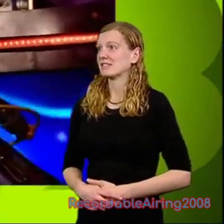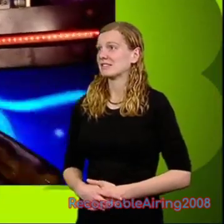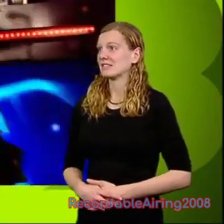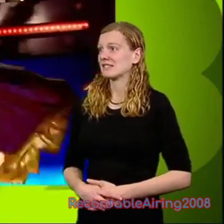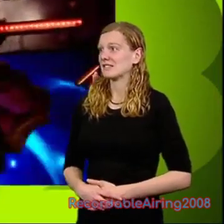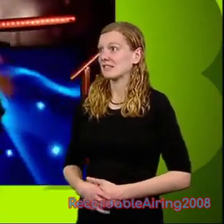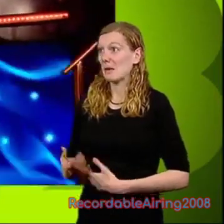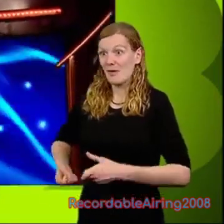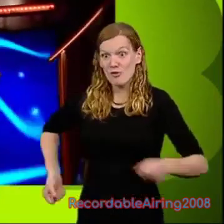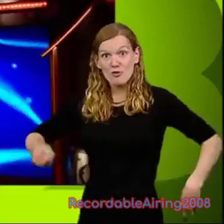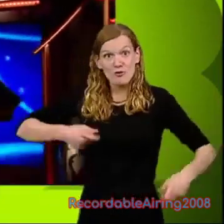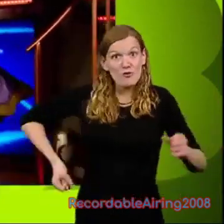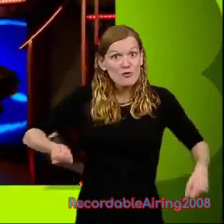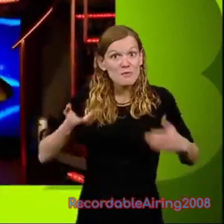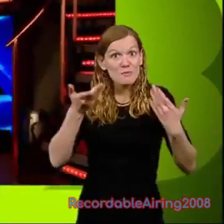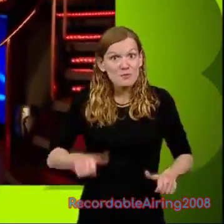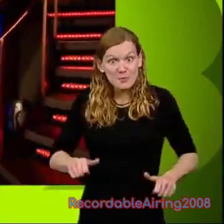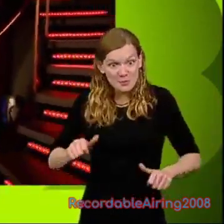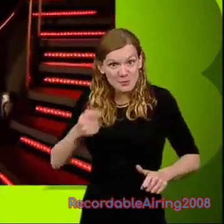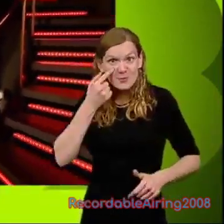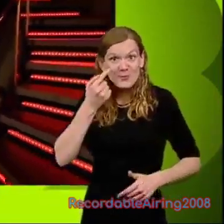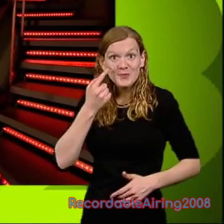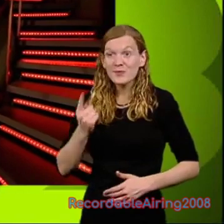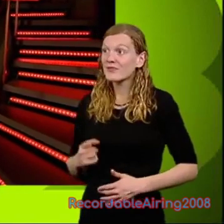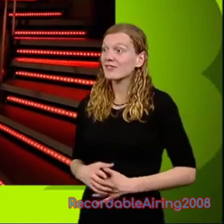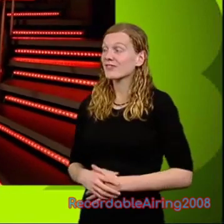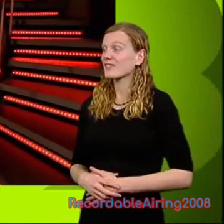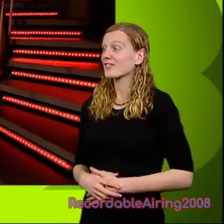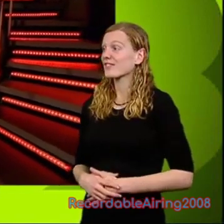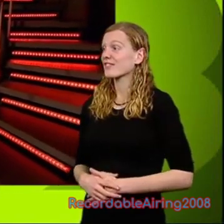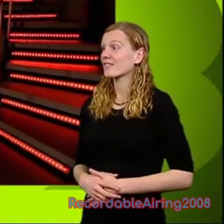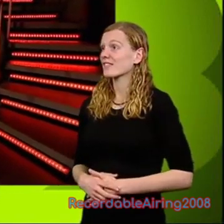Never mind that. I'm cured. I've gone cock-a-hoop for hula.